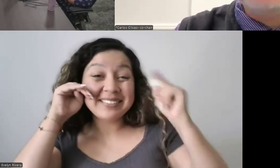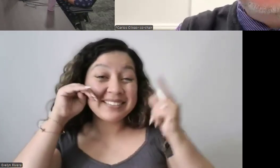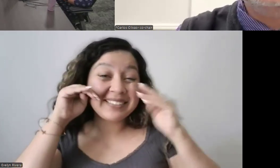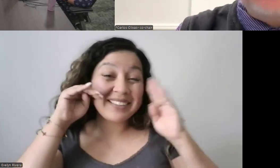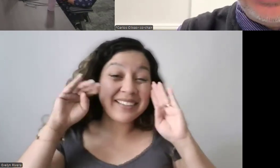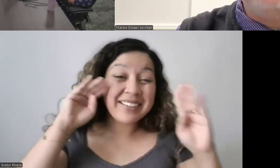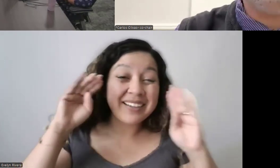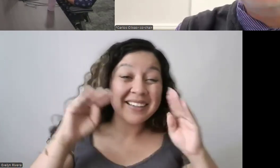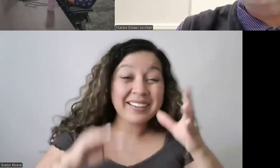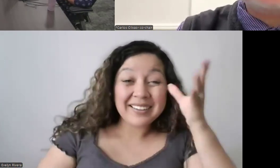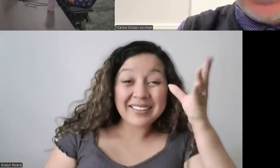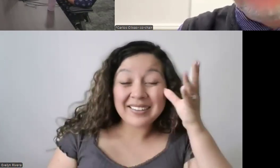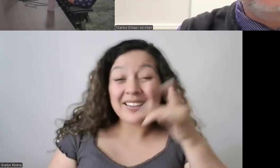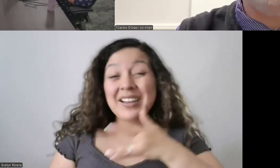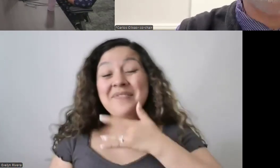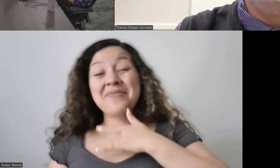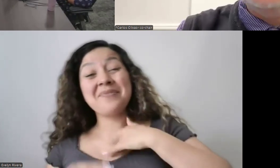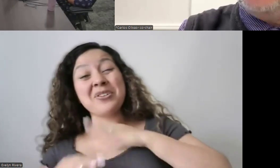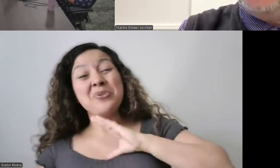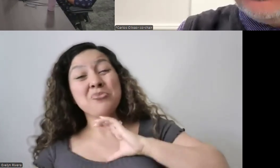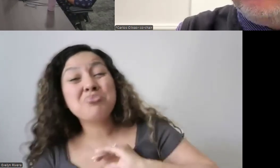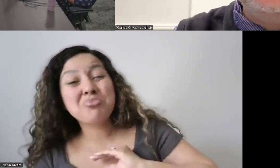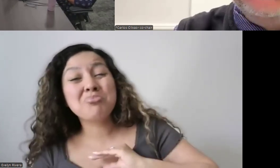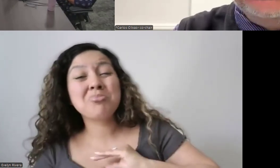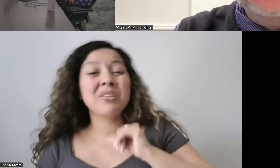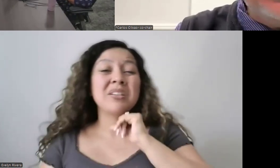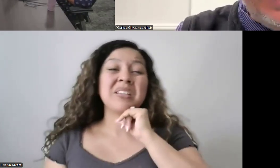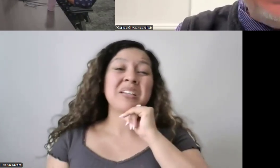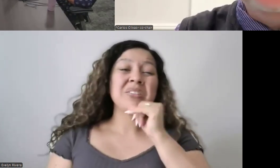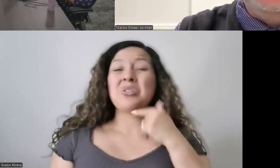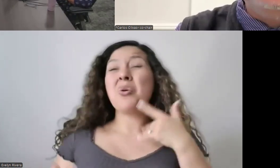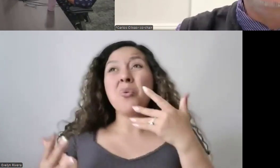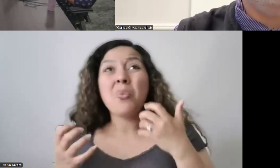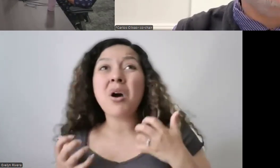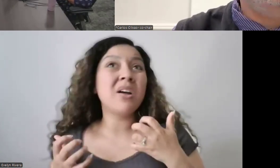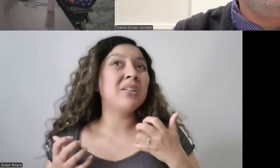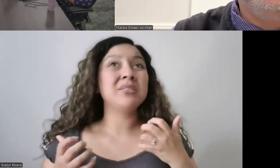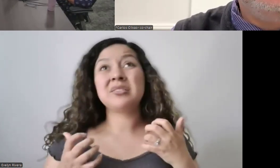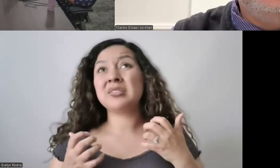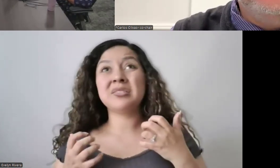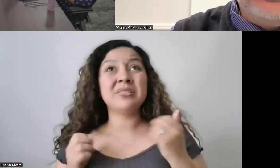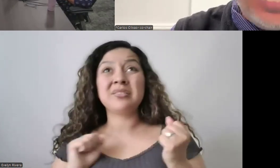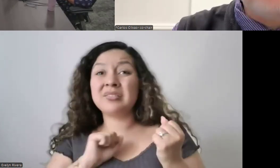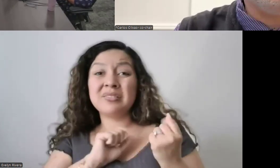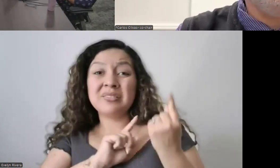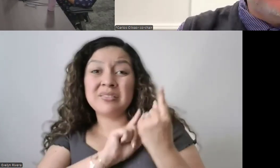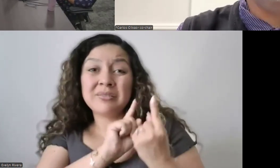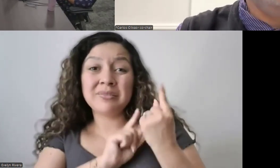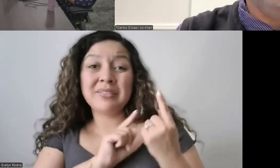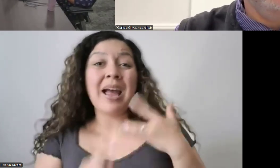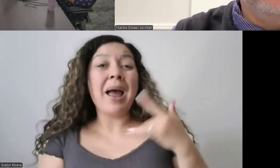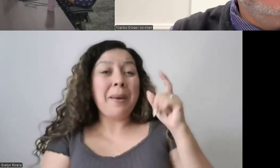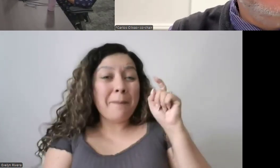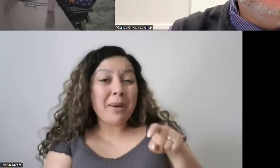when I'm feeling down, when I'm feeling out of it, when I don't want to be in his presence. I have to fake